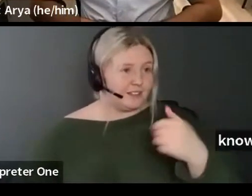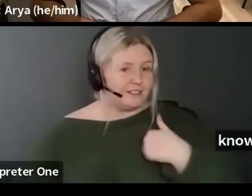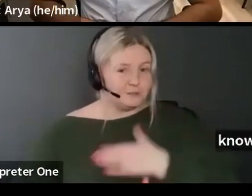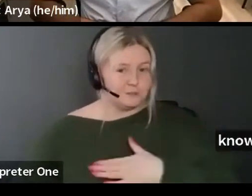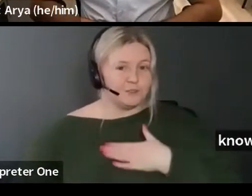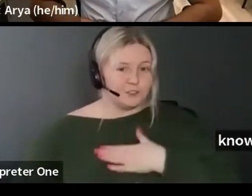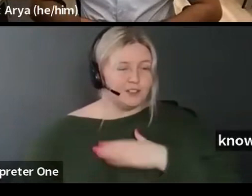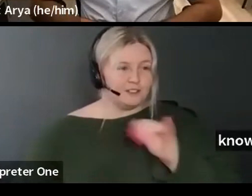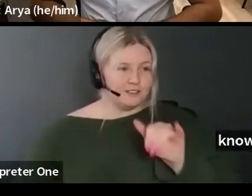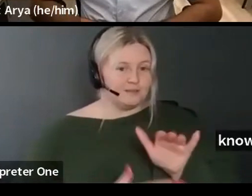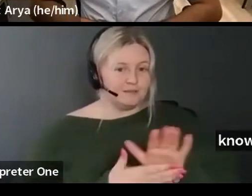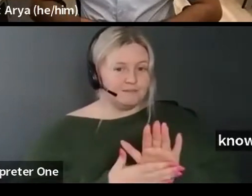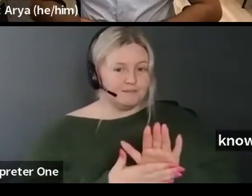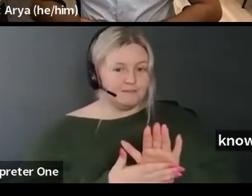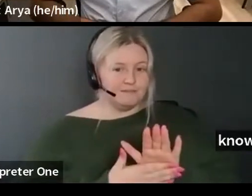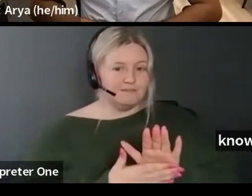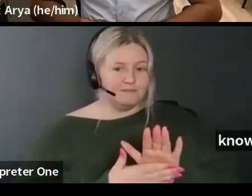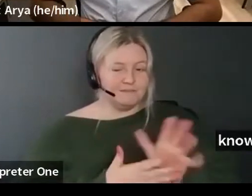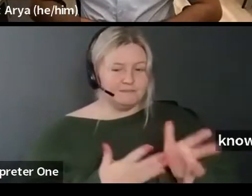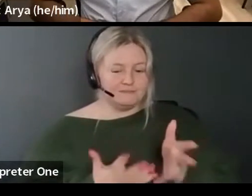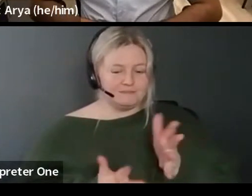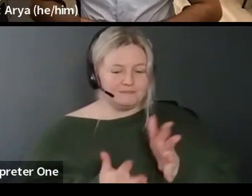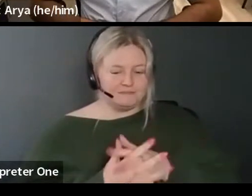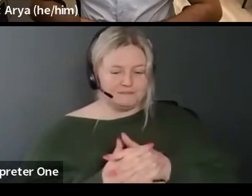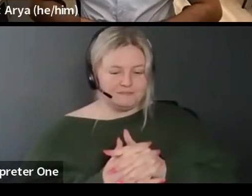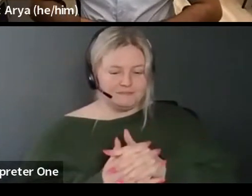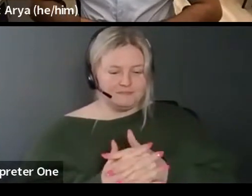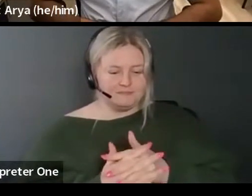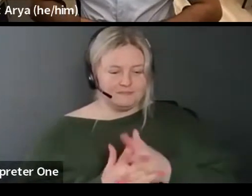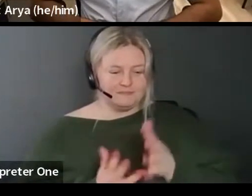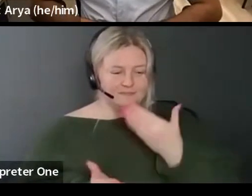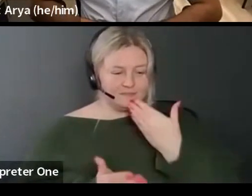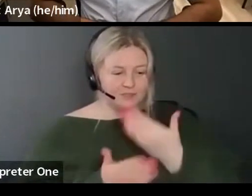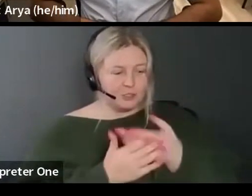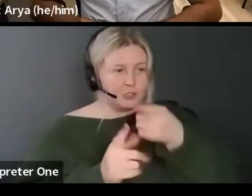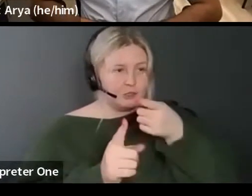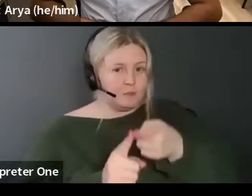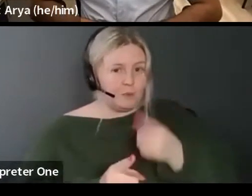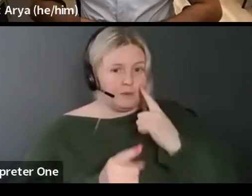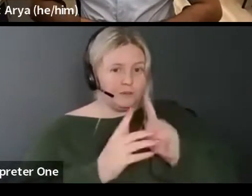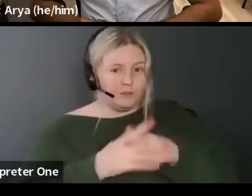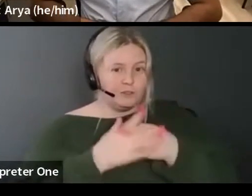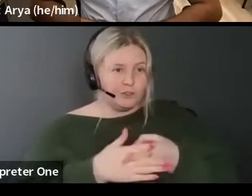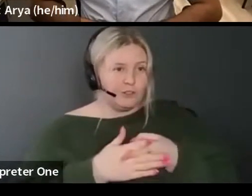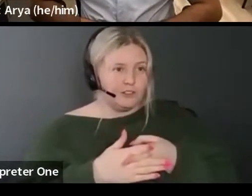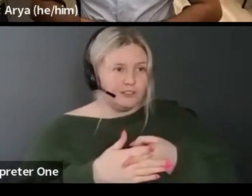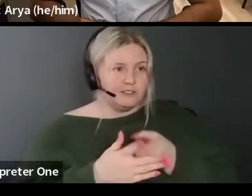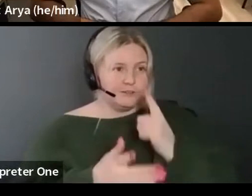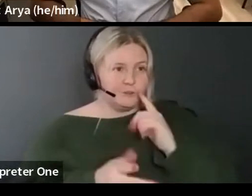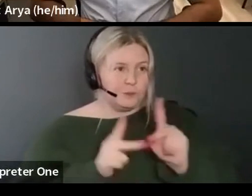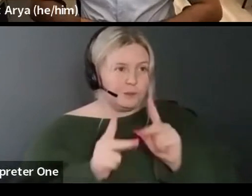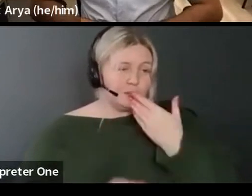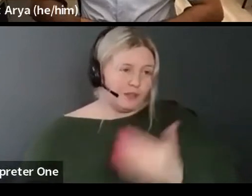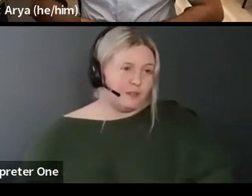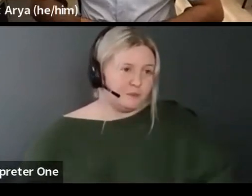That was a very like good prompt for meditation, I think, for people. So thank